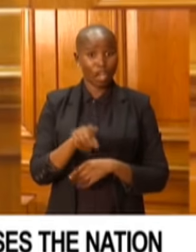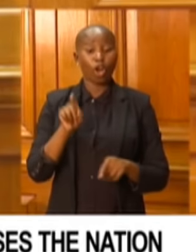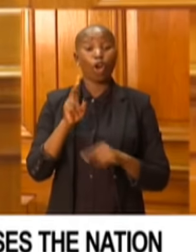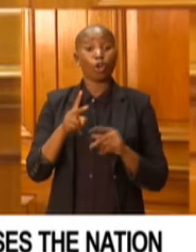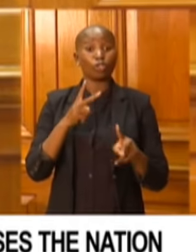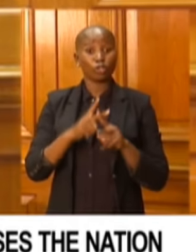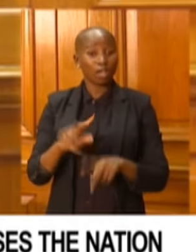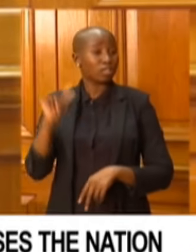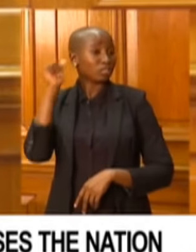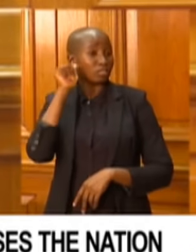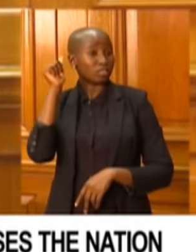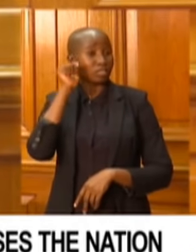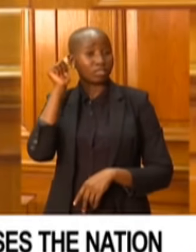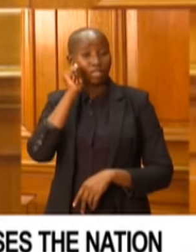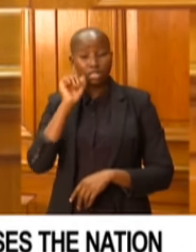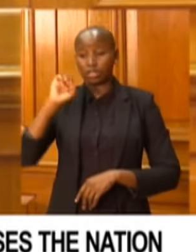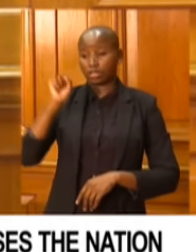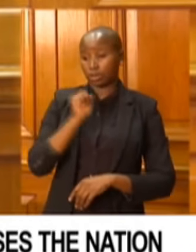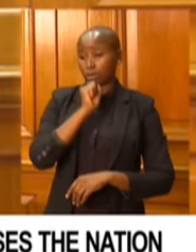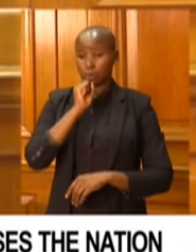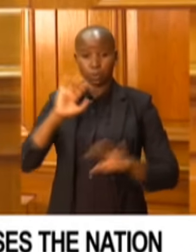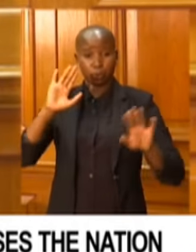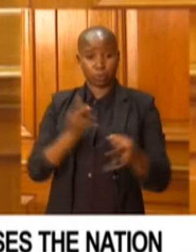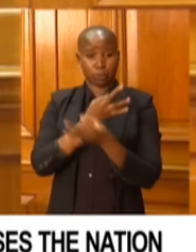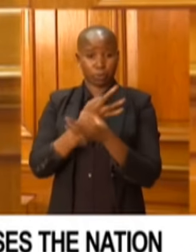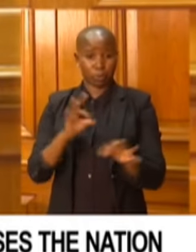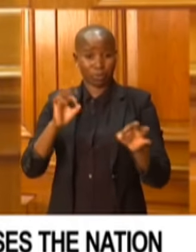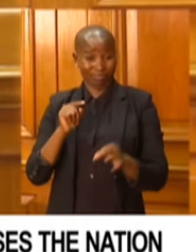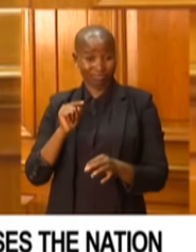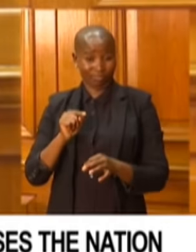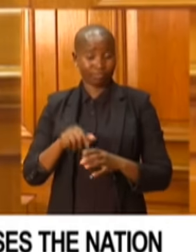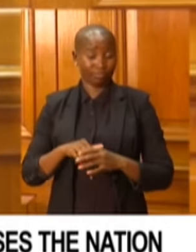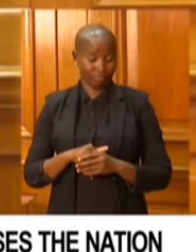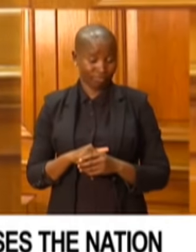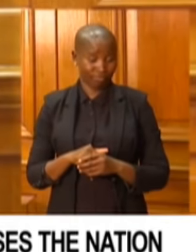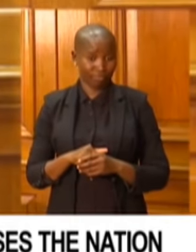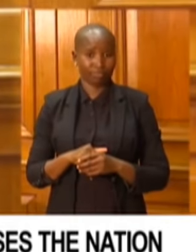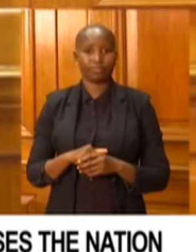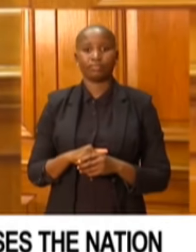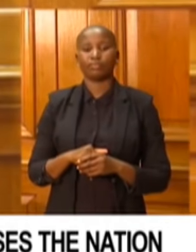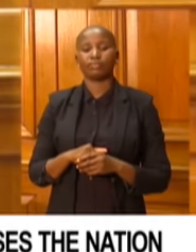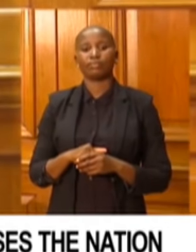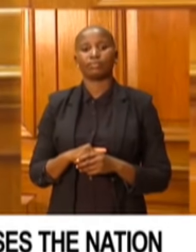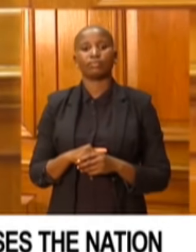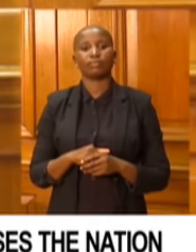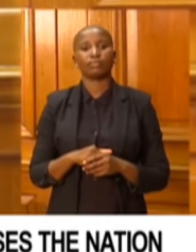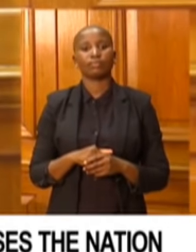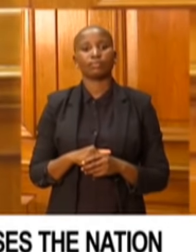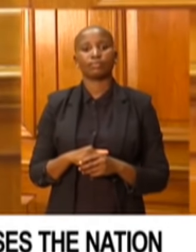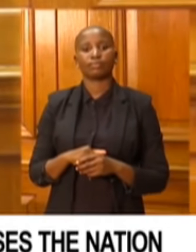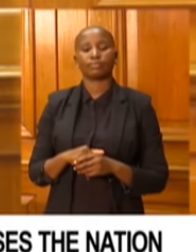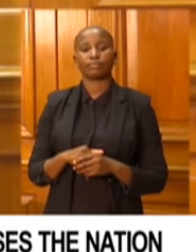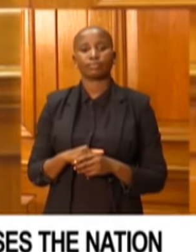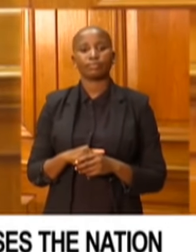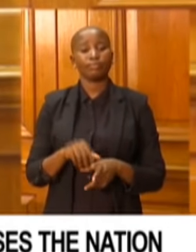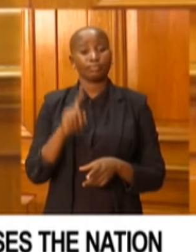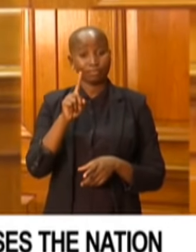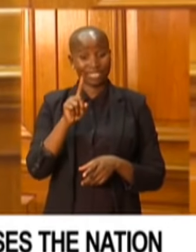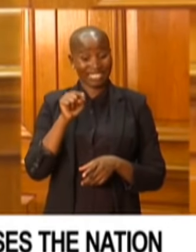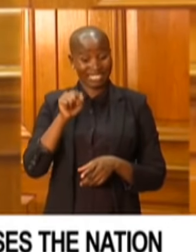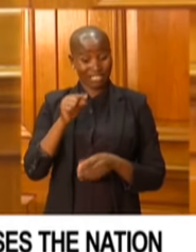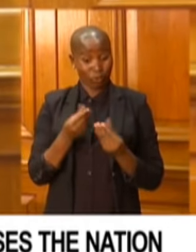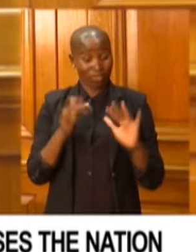as well as singing. We will continue our discussions with our religious leaders on